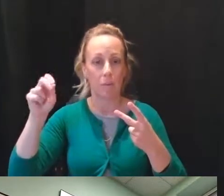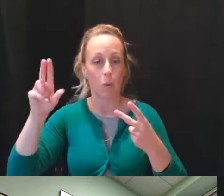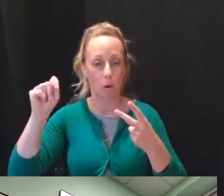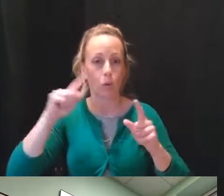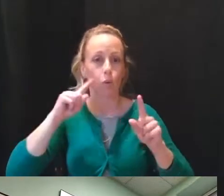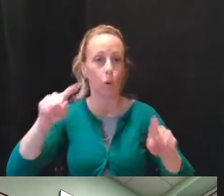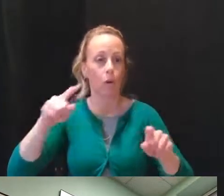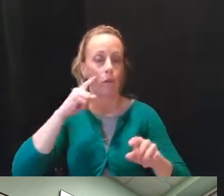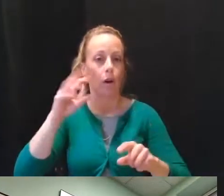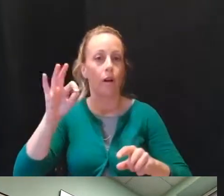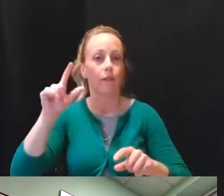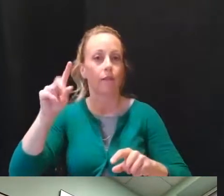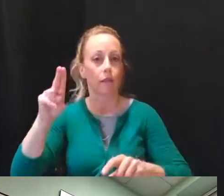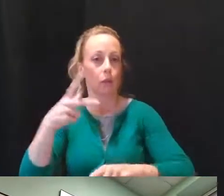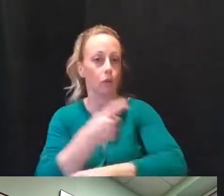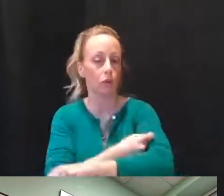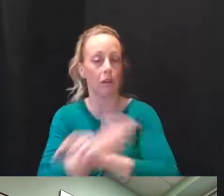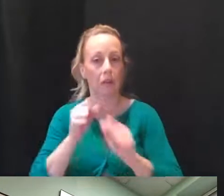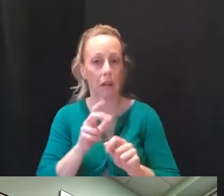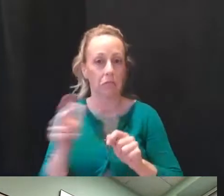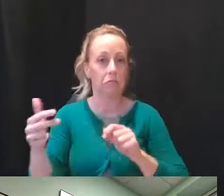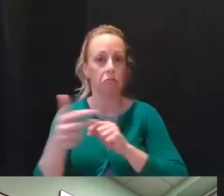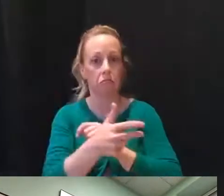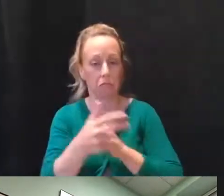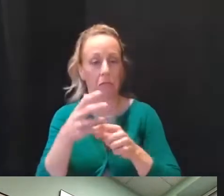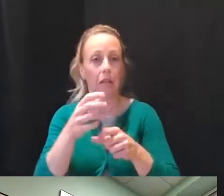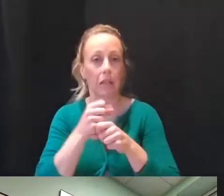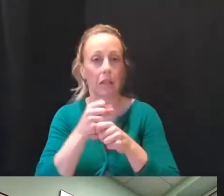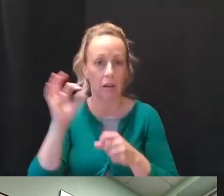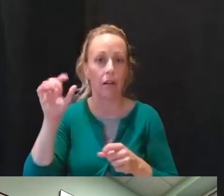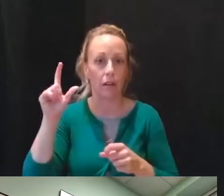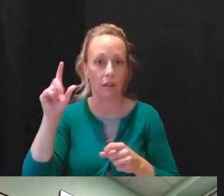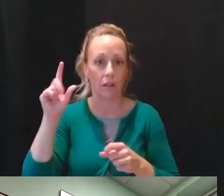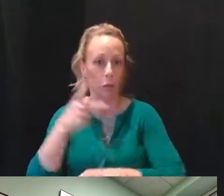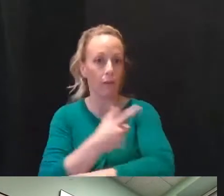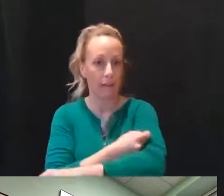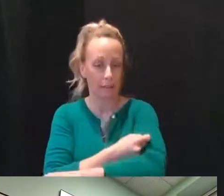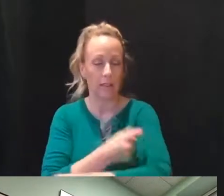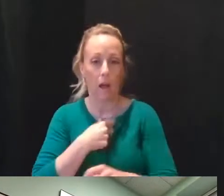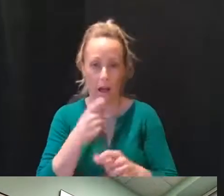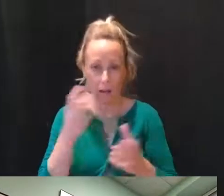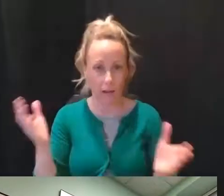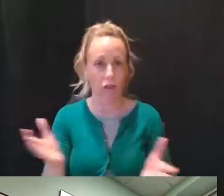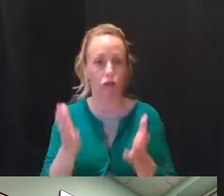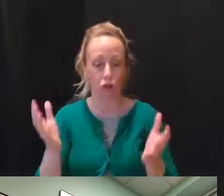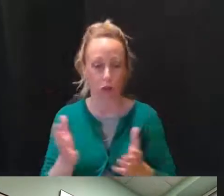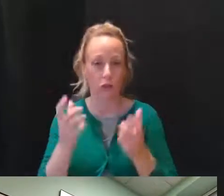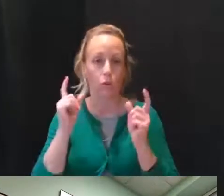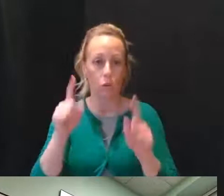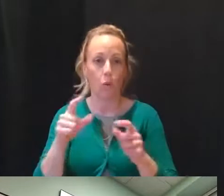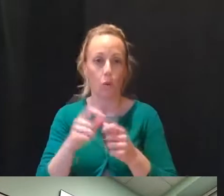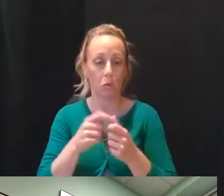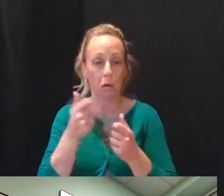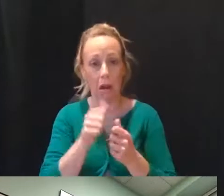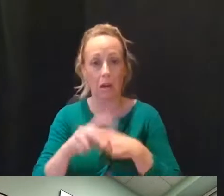Genesis patients can go there and get the flu vaccines. So I will strongly encourage them to go there, drive through flu vaccination tents and